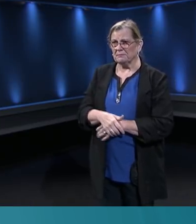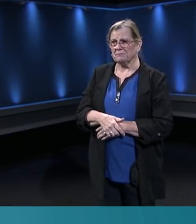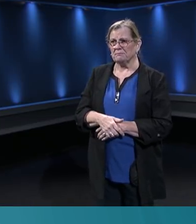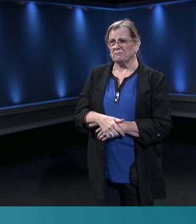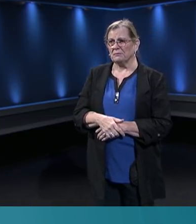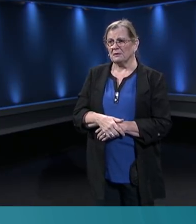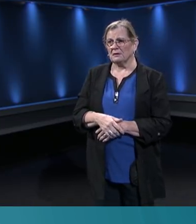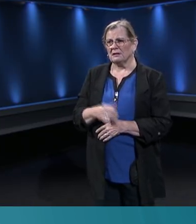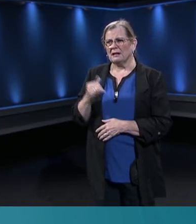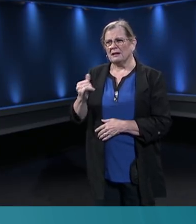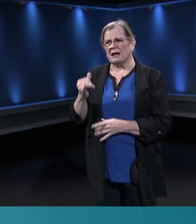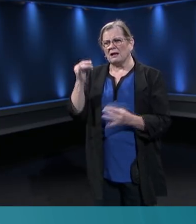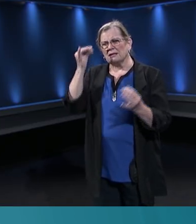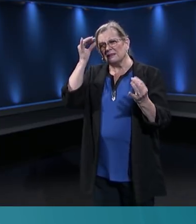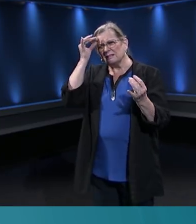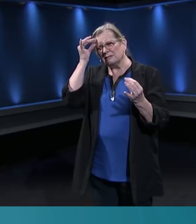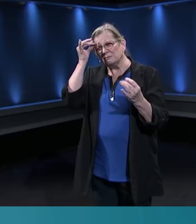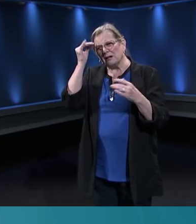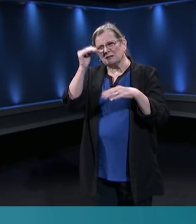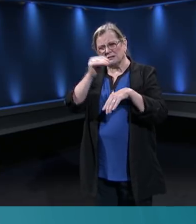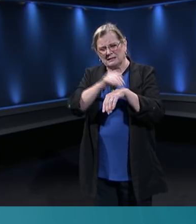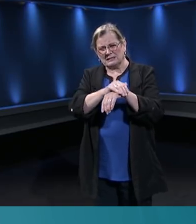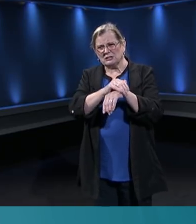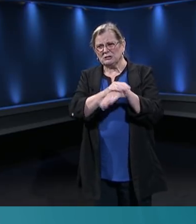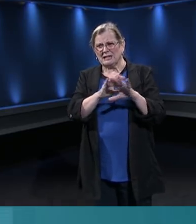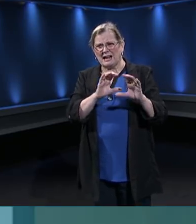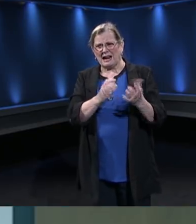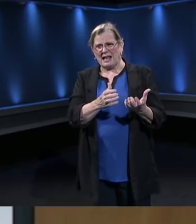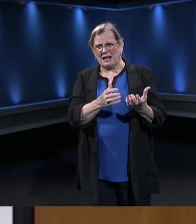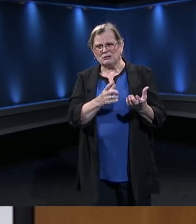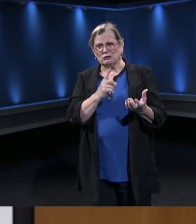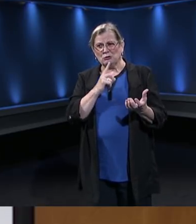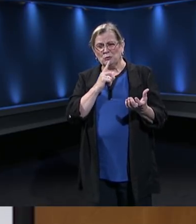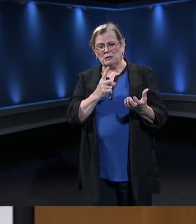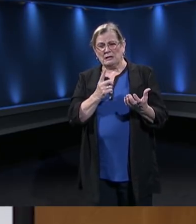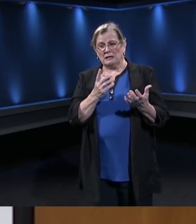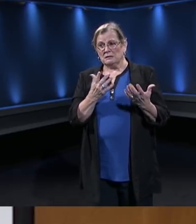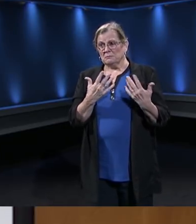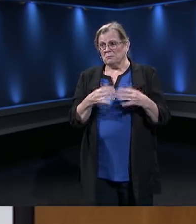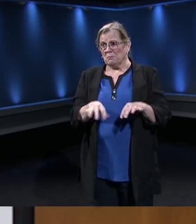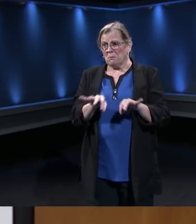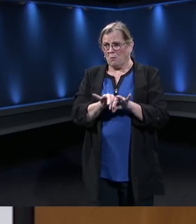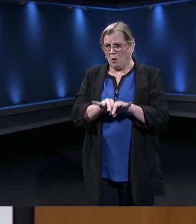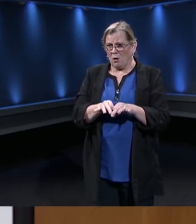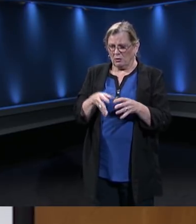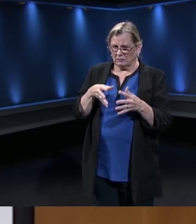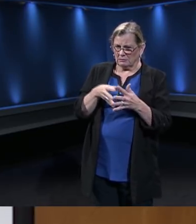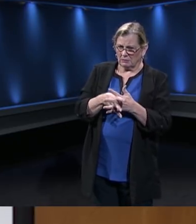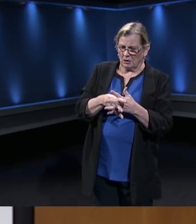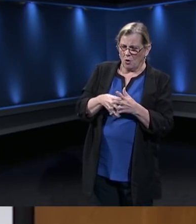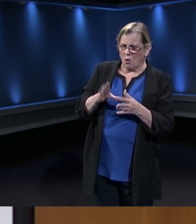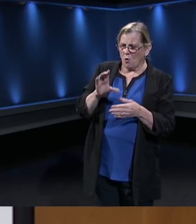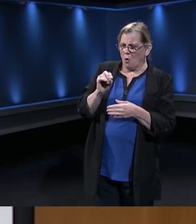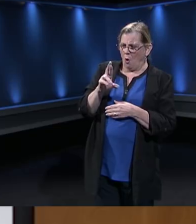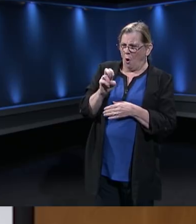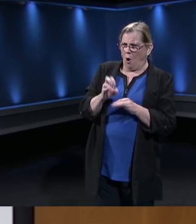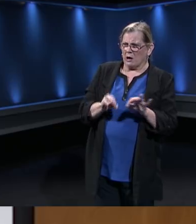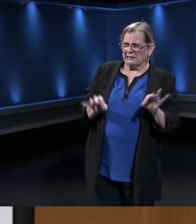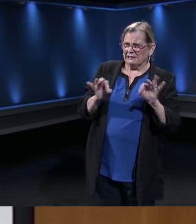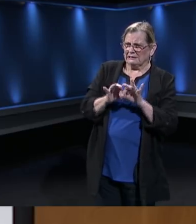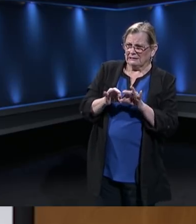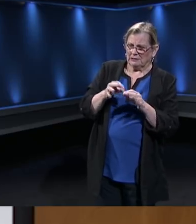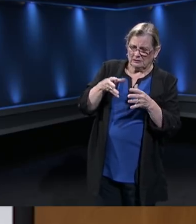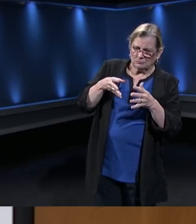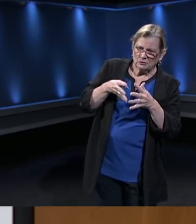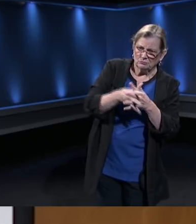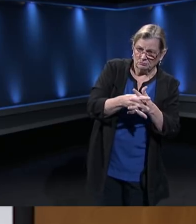of English class being one of those times when we can really embed that into the core instruction. You read a book and you can have topics of